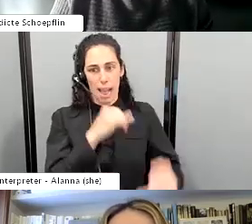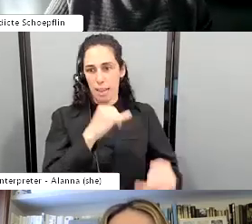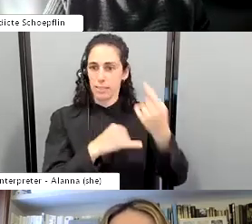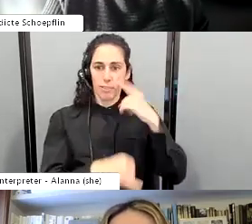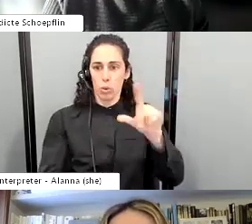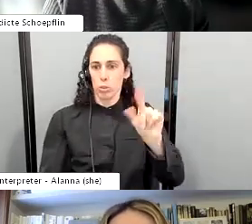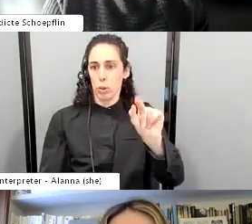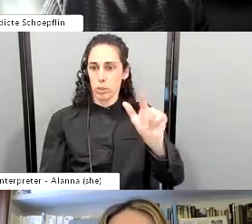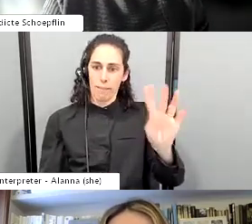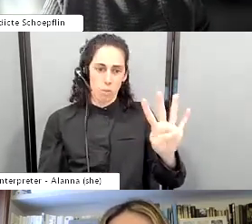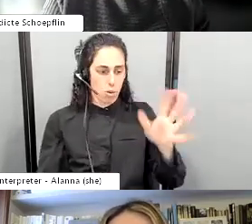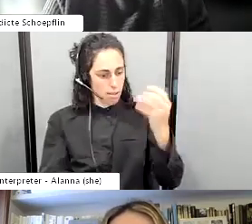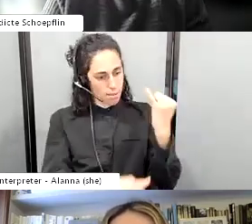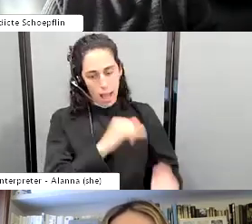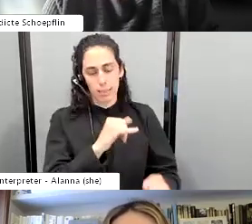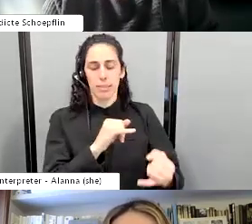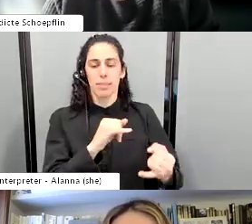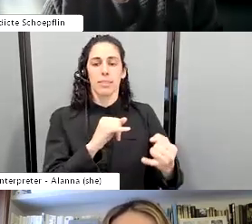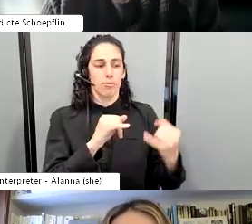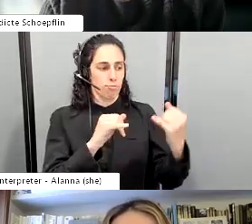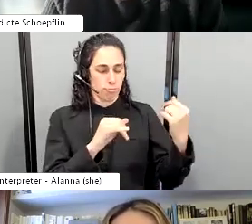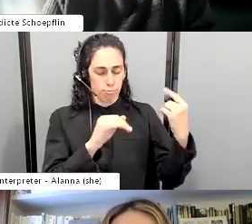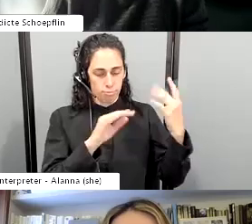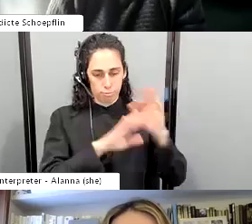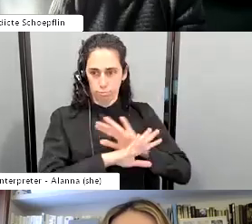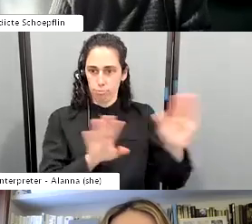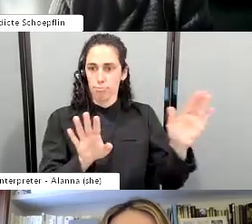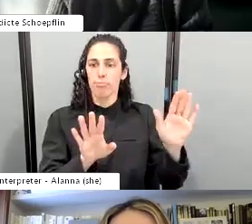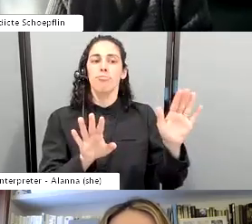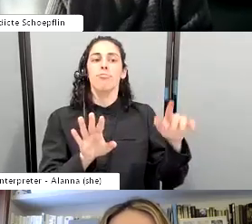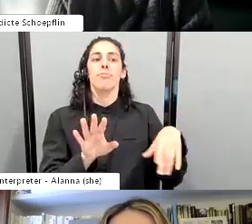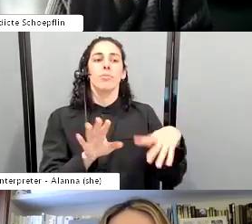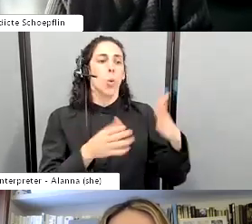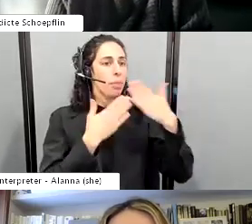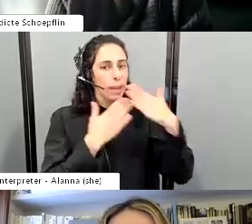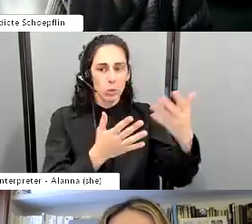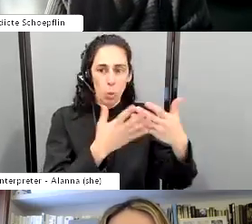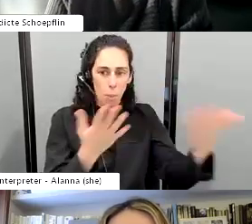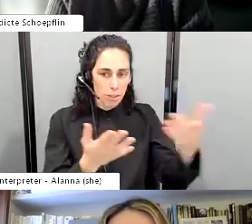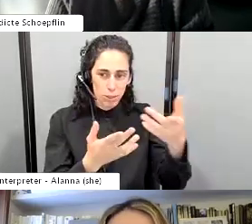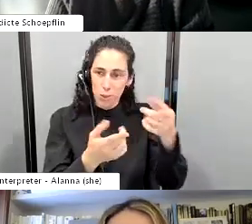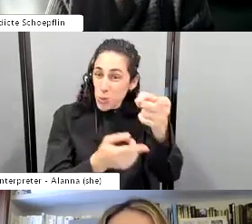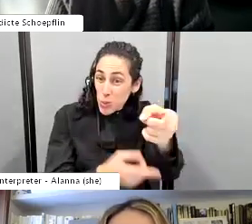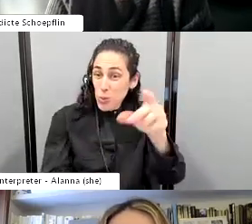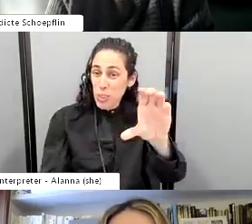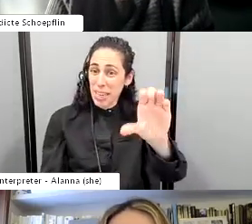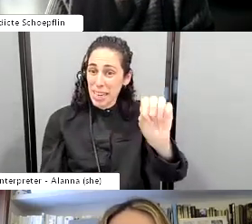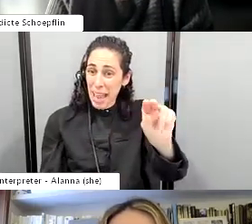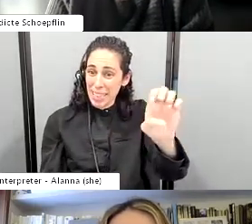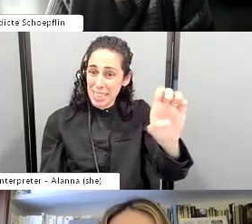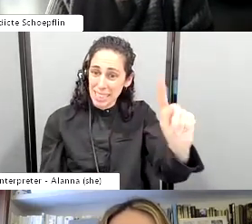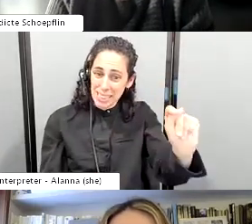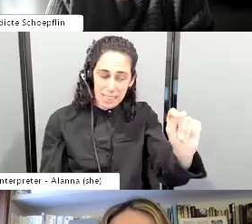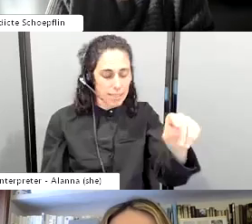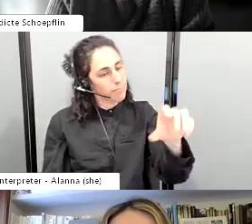for all our partners who've done webinars with us as well, including Connected Canadians. As Ken said, I think this is our 4th or 5th one that